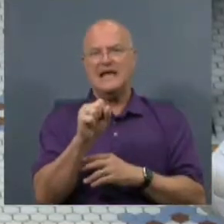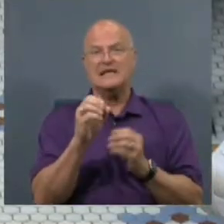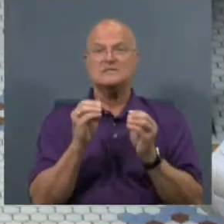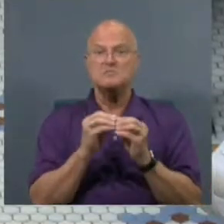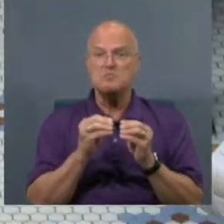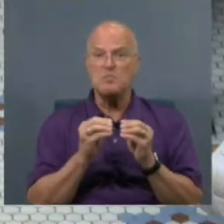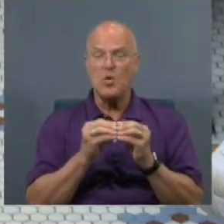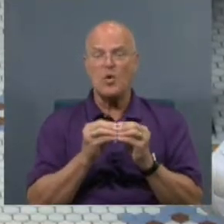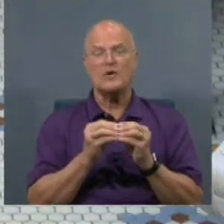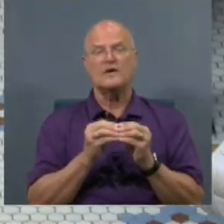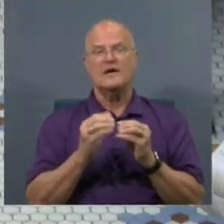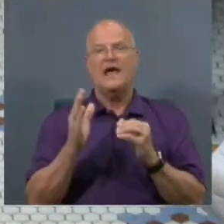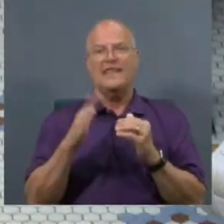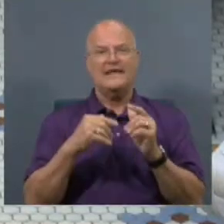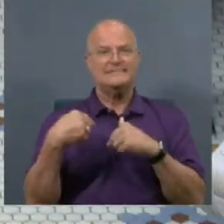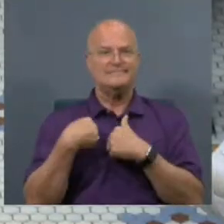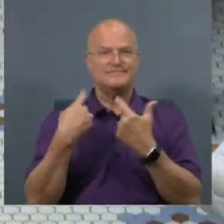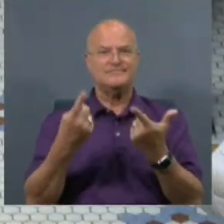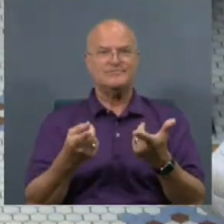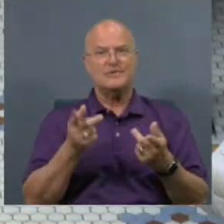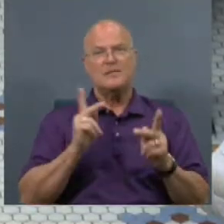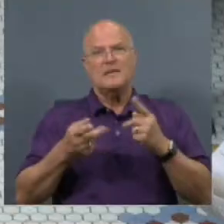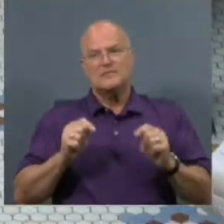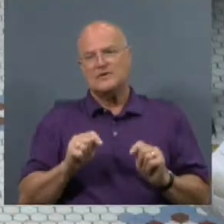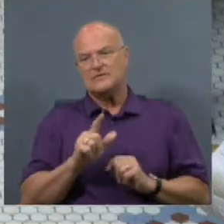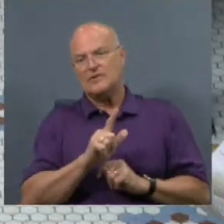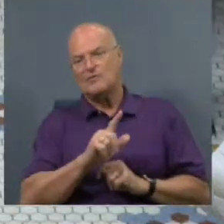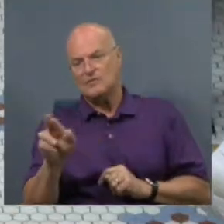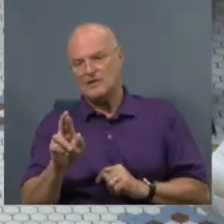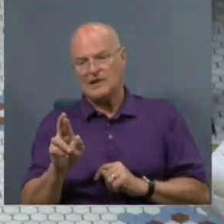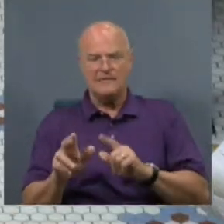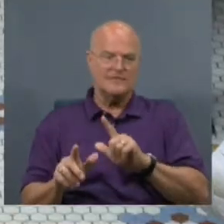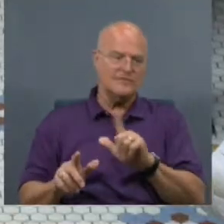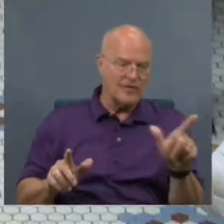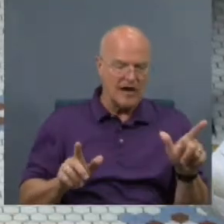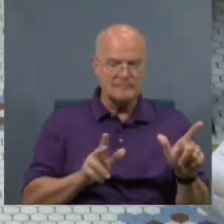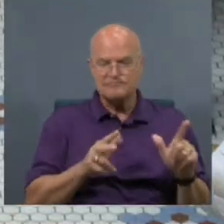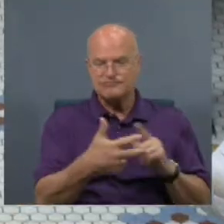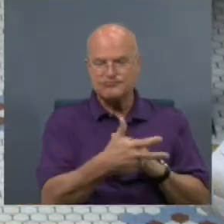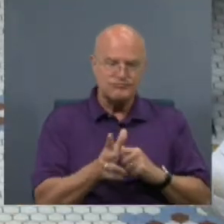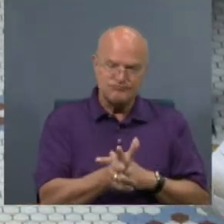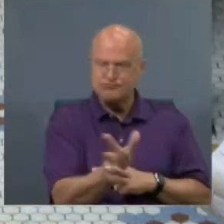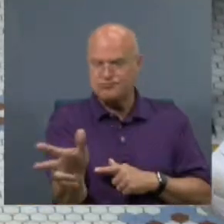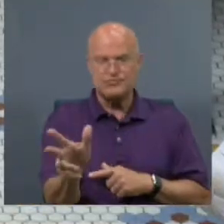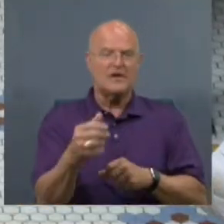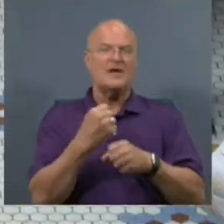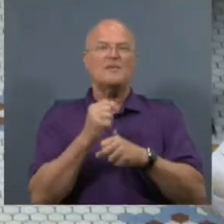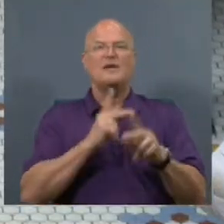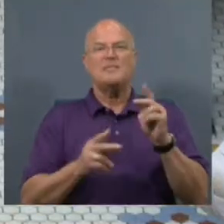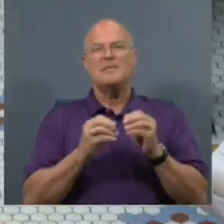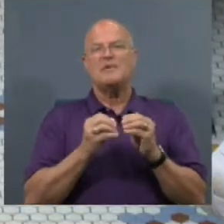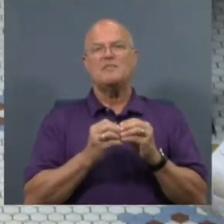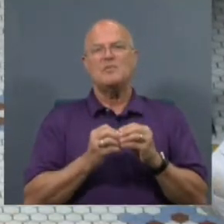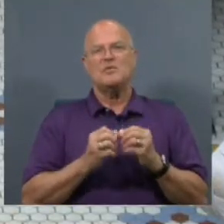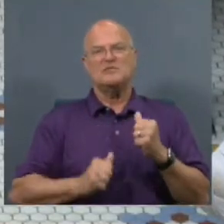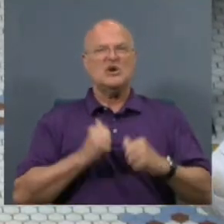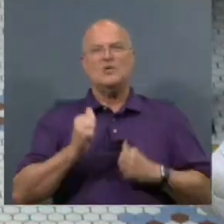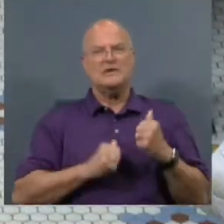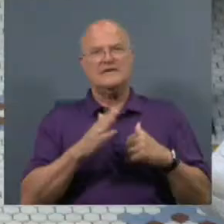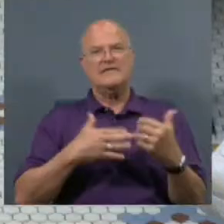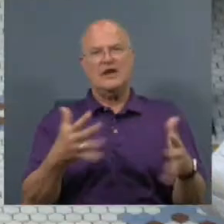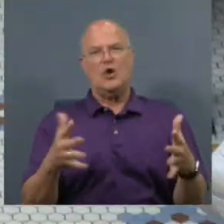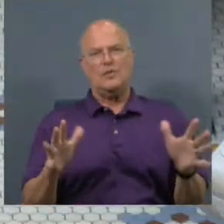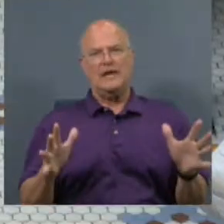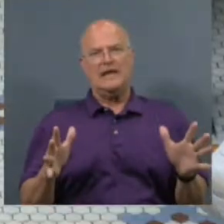is. People are going to be stopping, trying to turn left, trying to turn right, and it's just going to make people more aggressive than they already